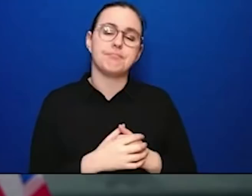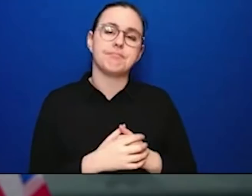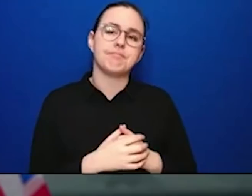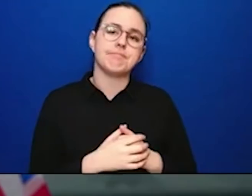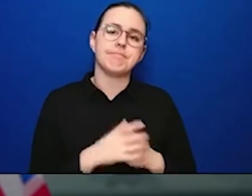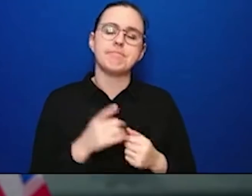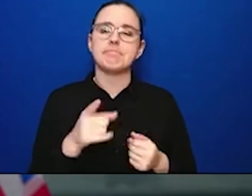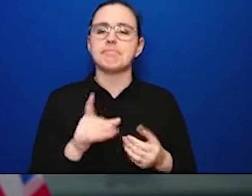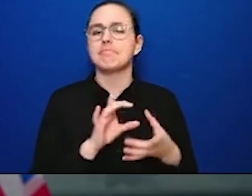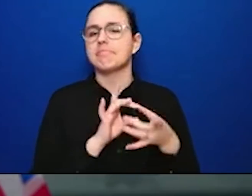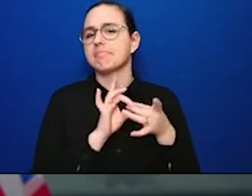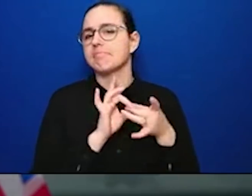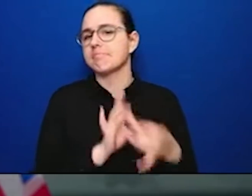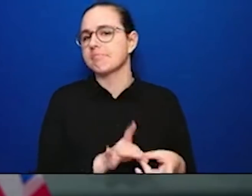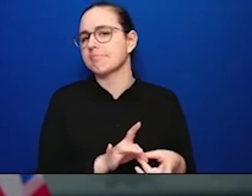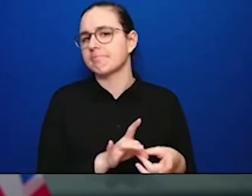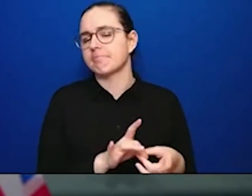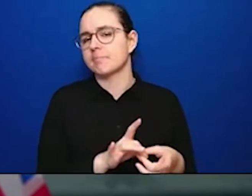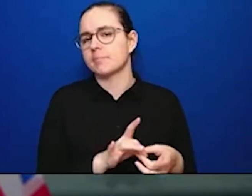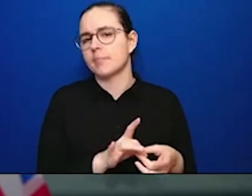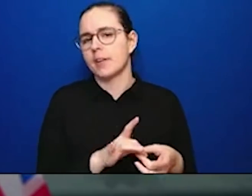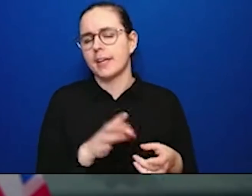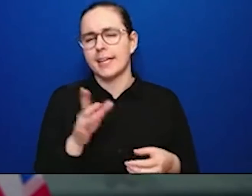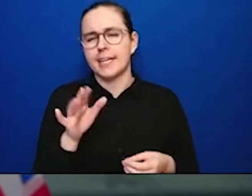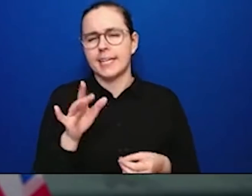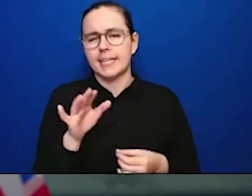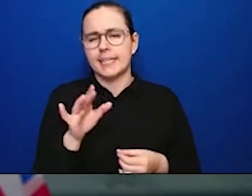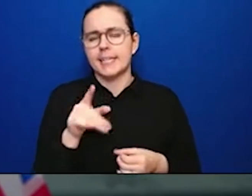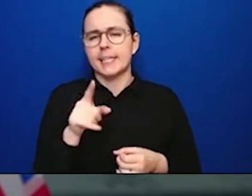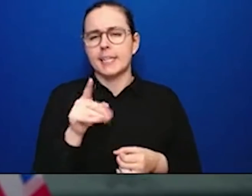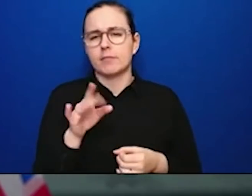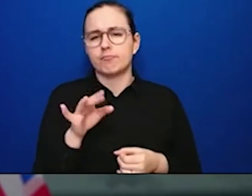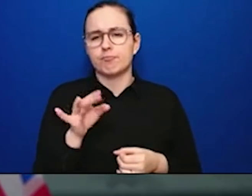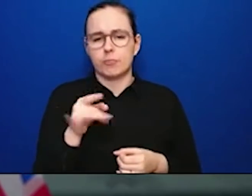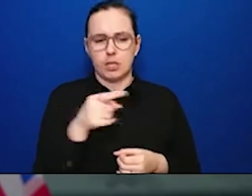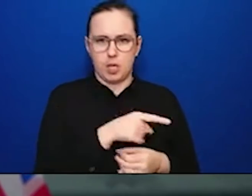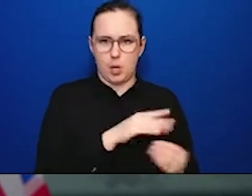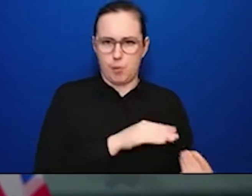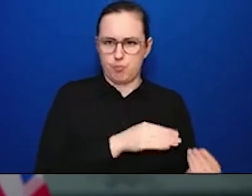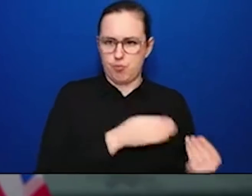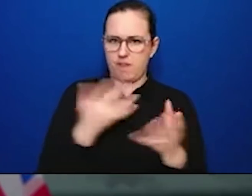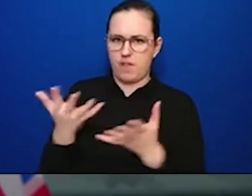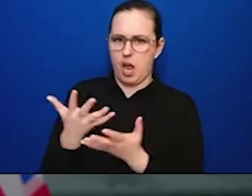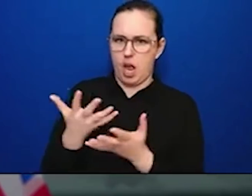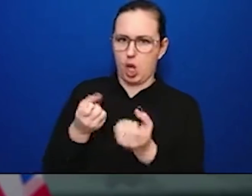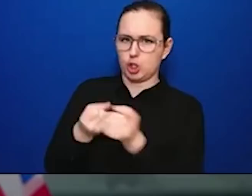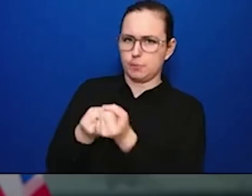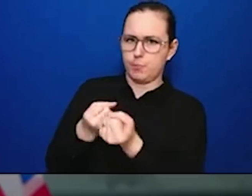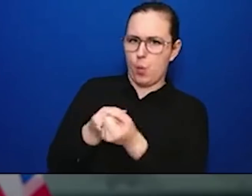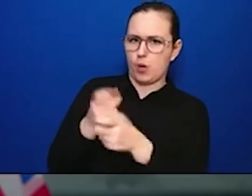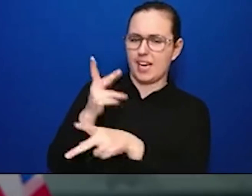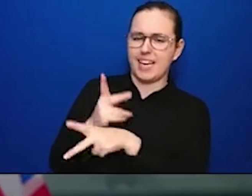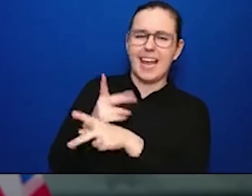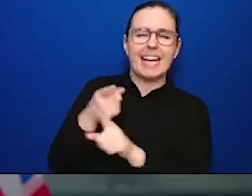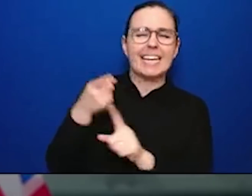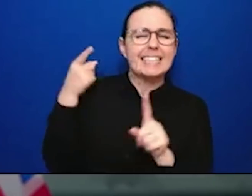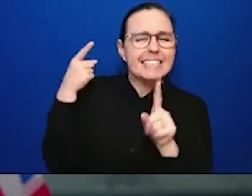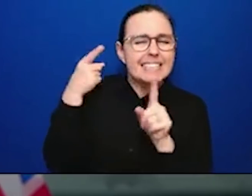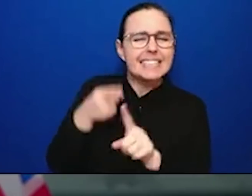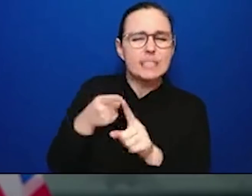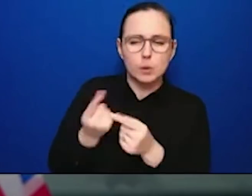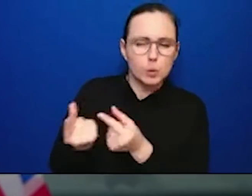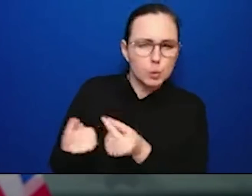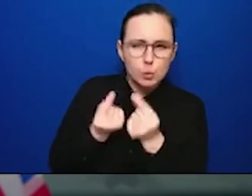of they provide additional care to that individual, help them with certain things. And yes, that